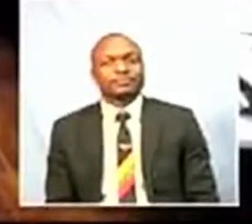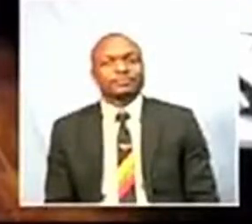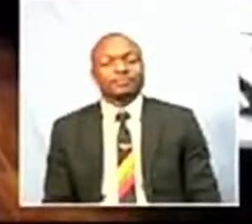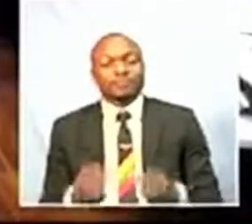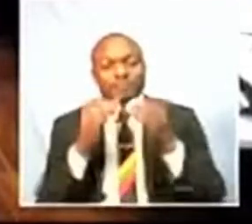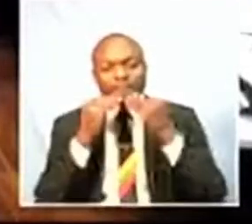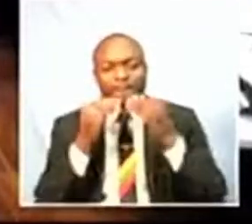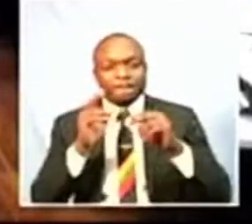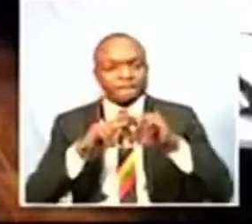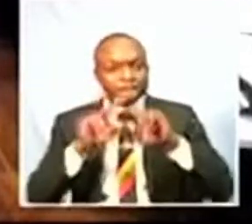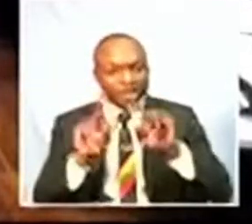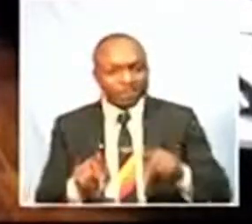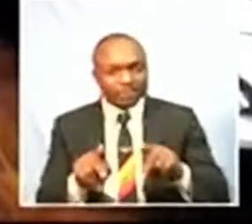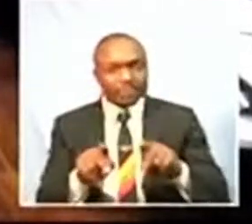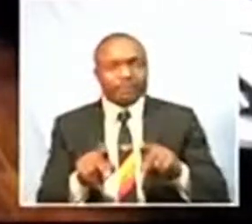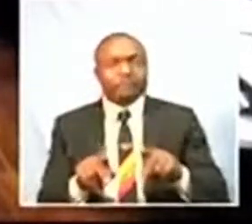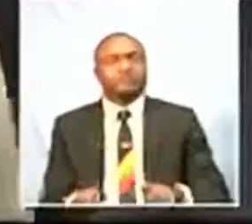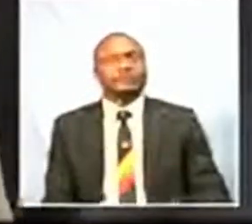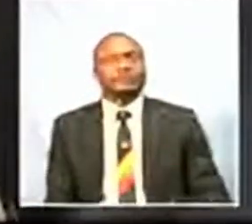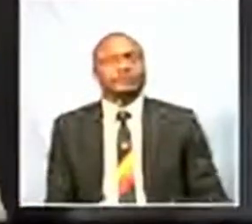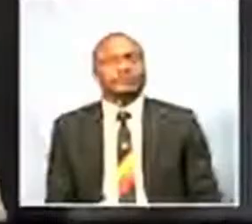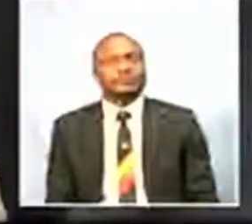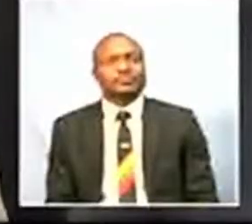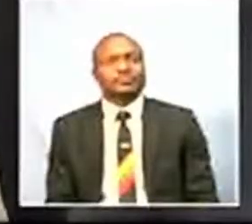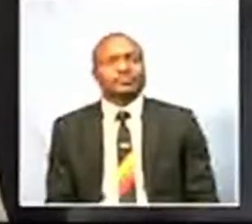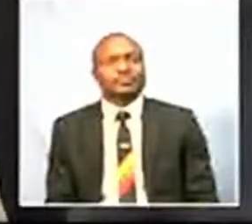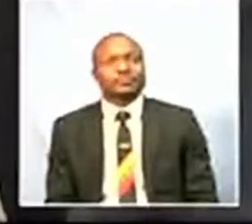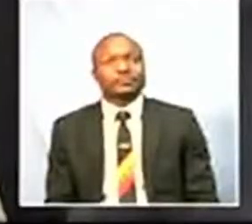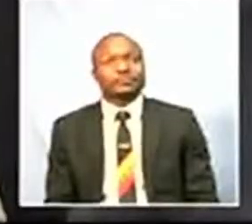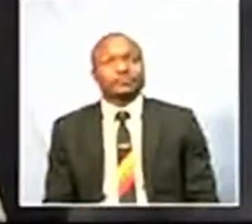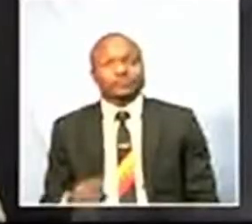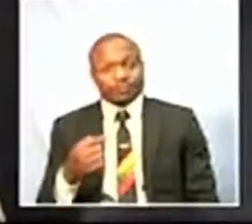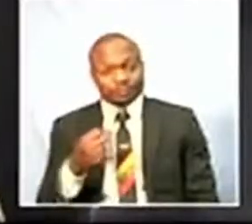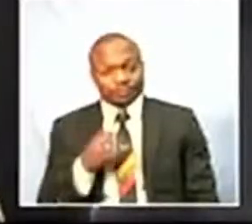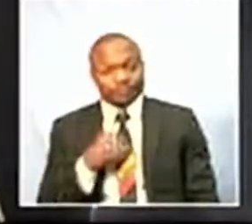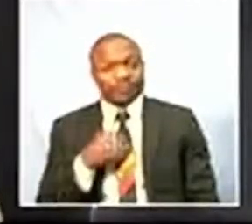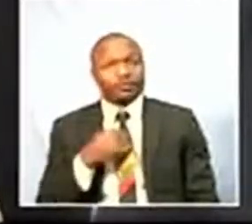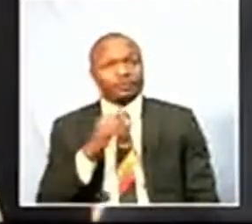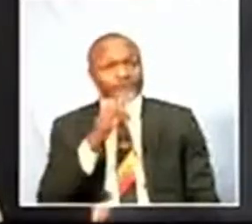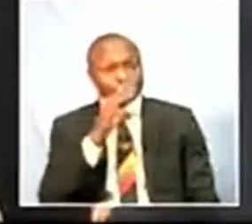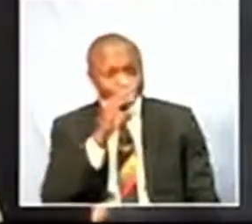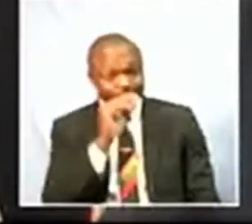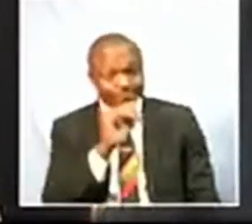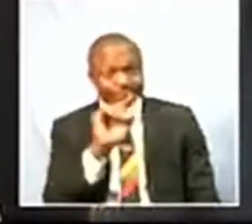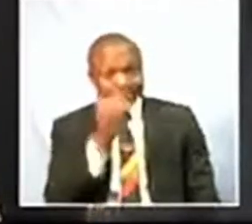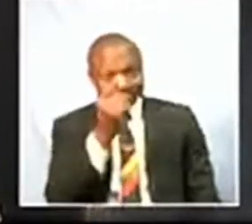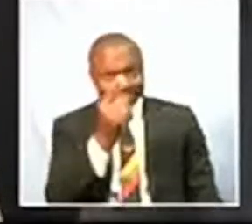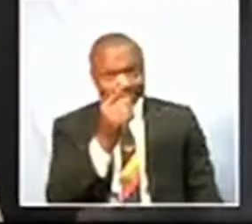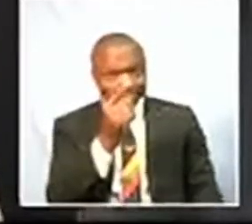Thank you, Chair. I'll directly speak to the first circular.